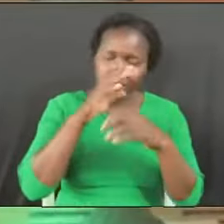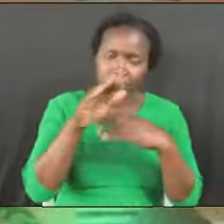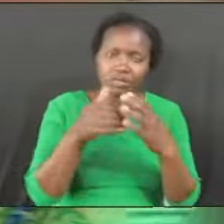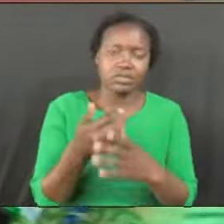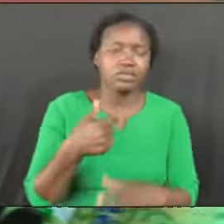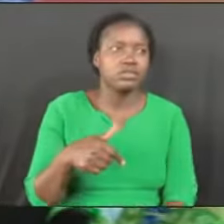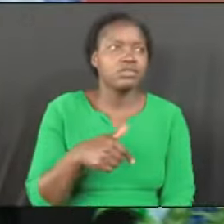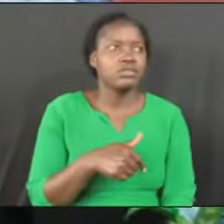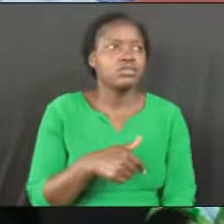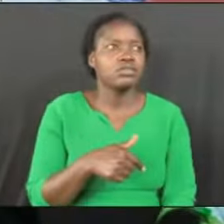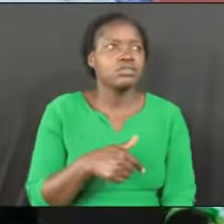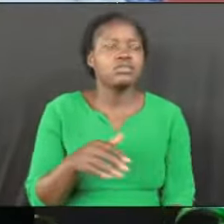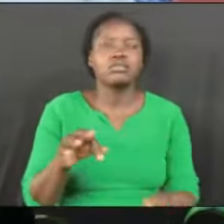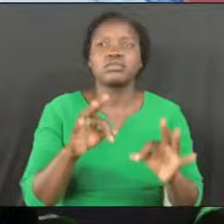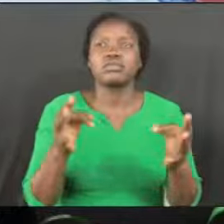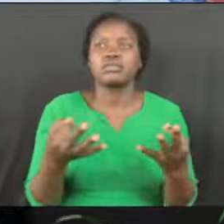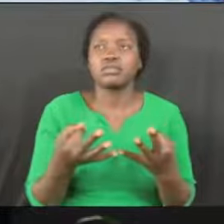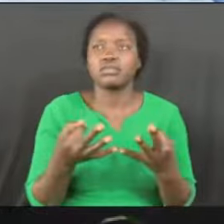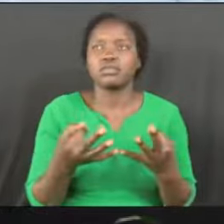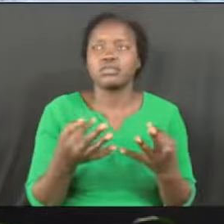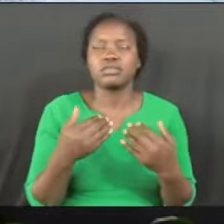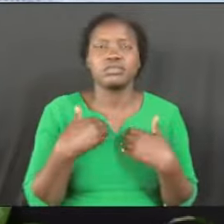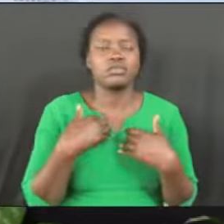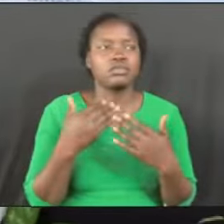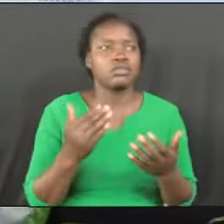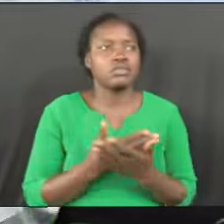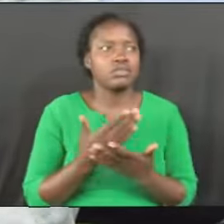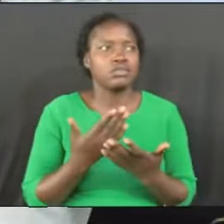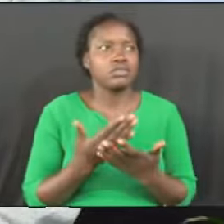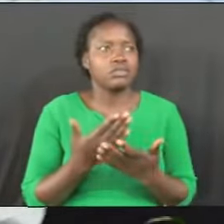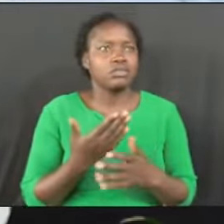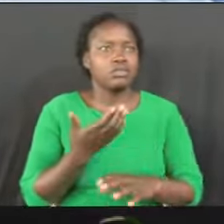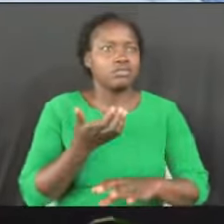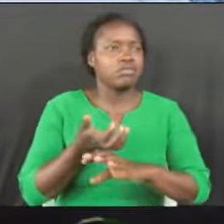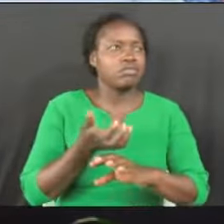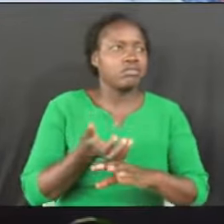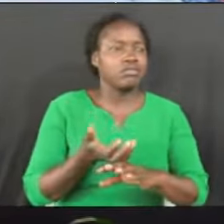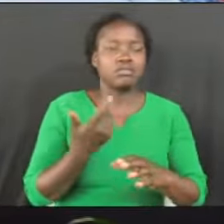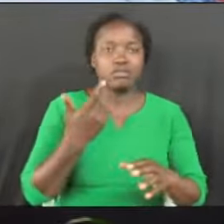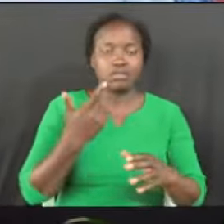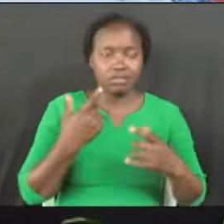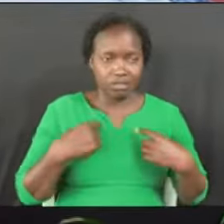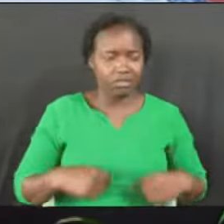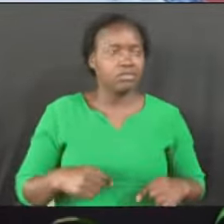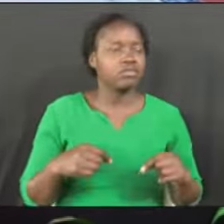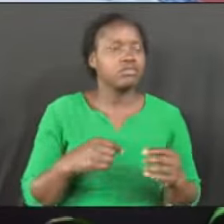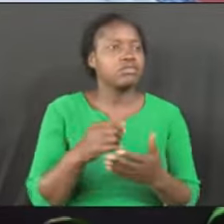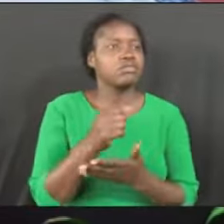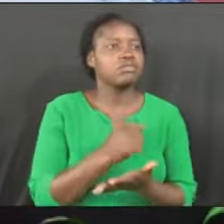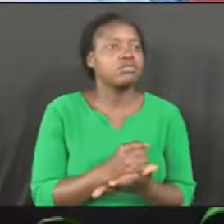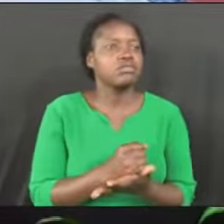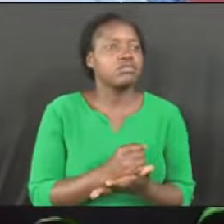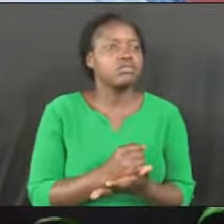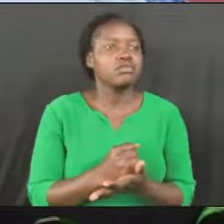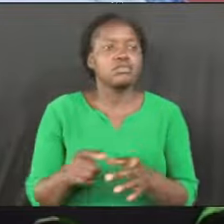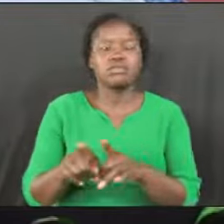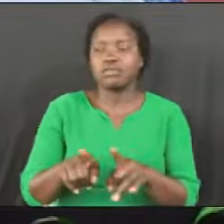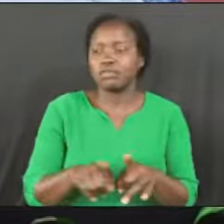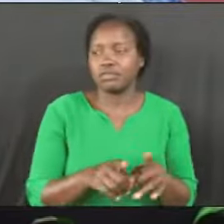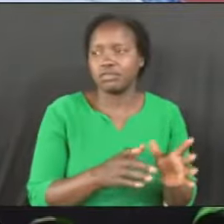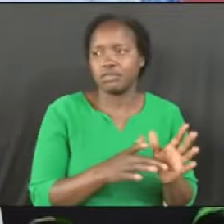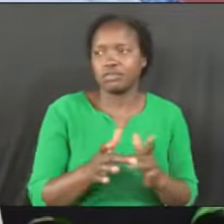all of our families have some skeletons in the closet. Come on and say amen. Even Jesus had